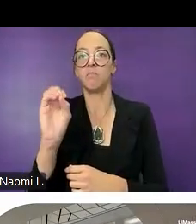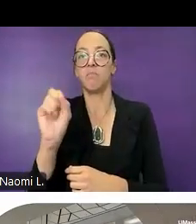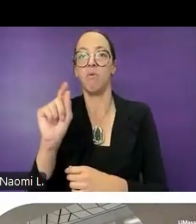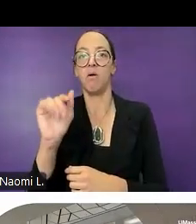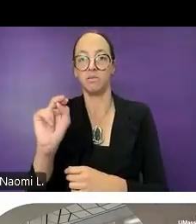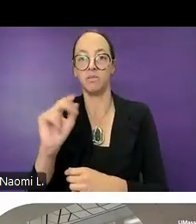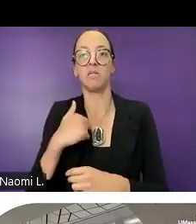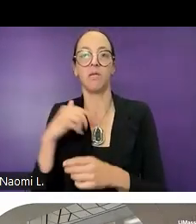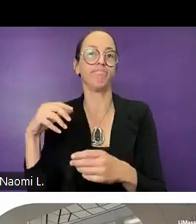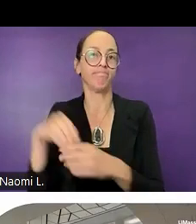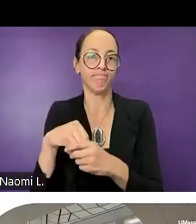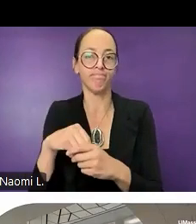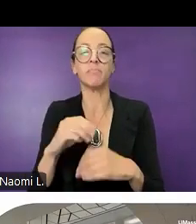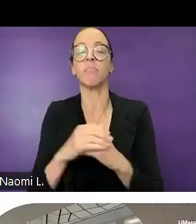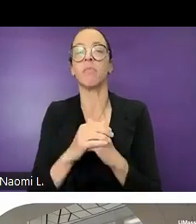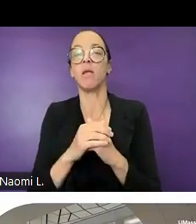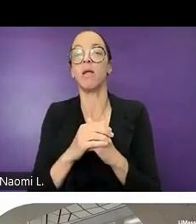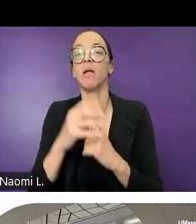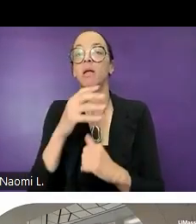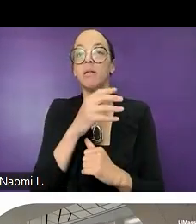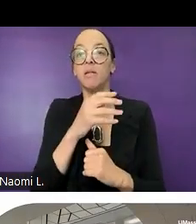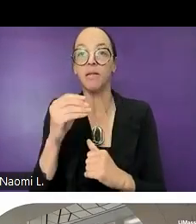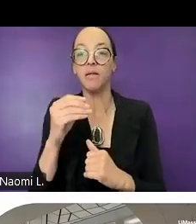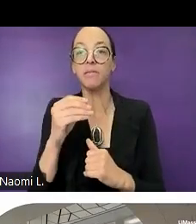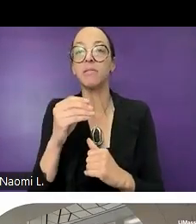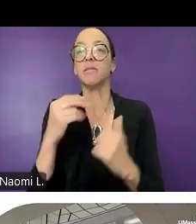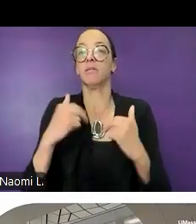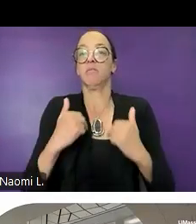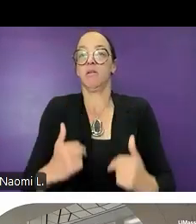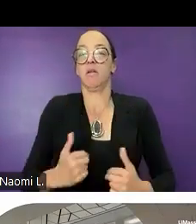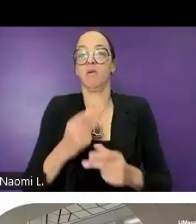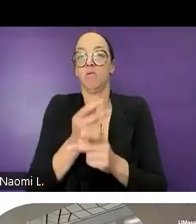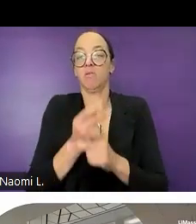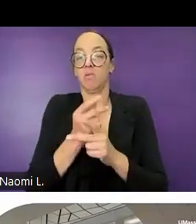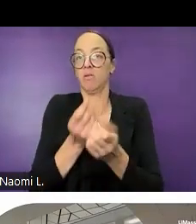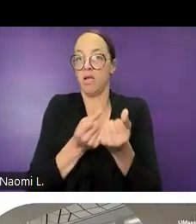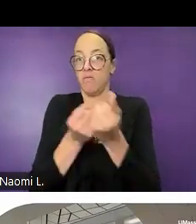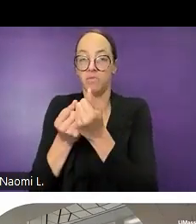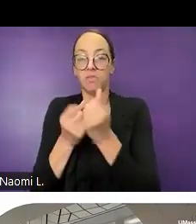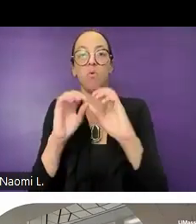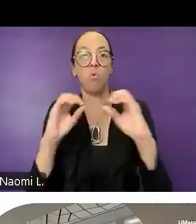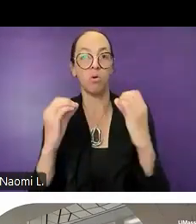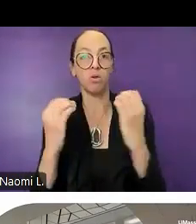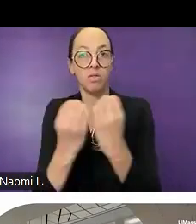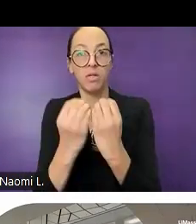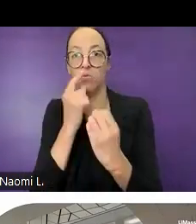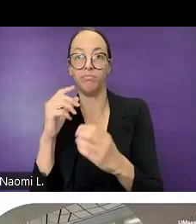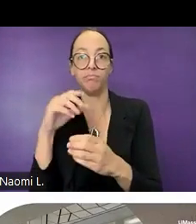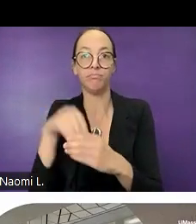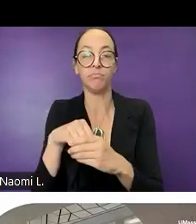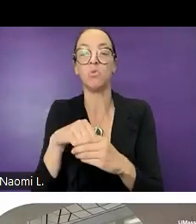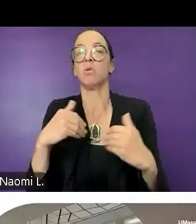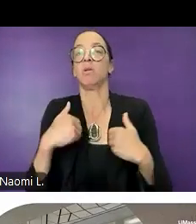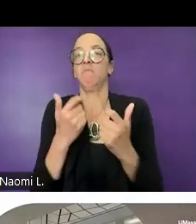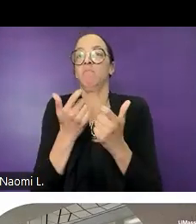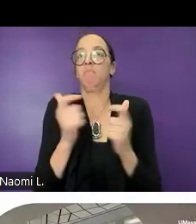large healthcare advocacy organization. And we have a great deal of support from Wolf Eagle